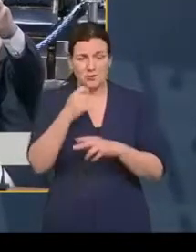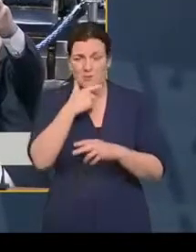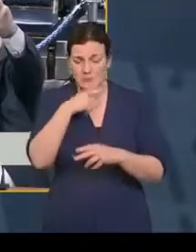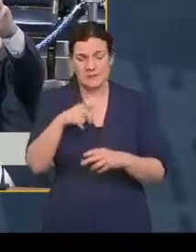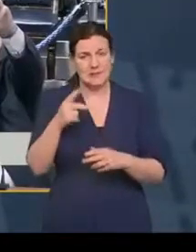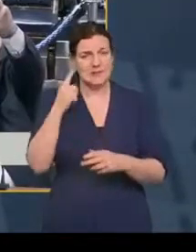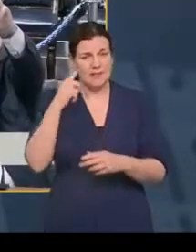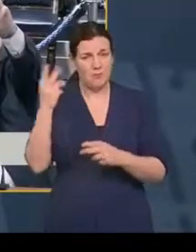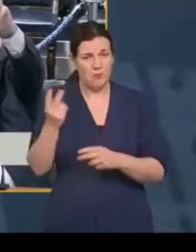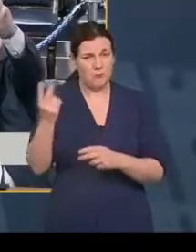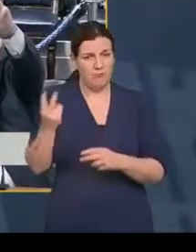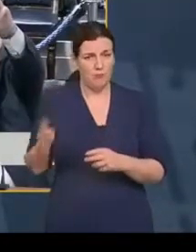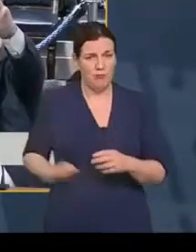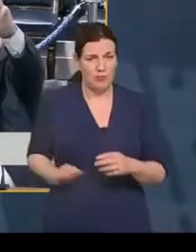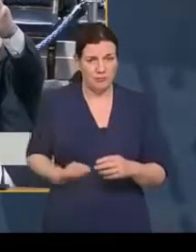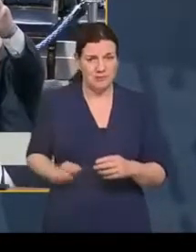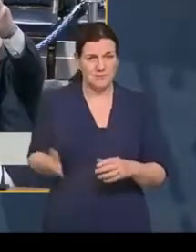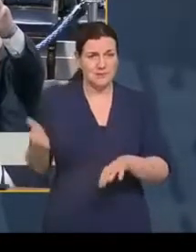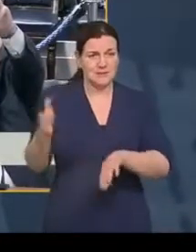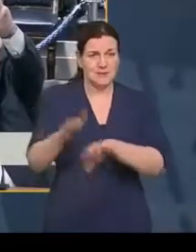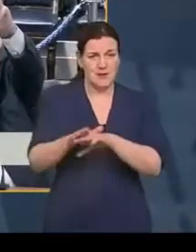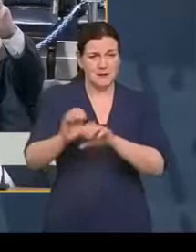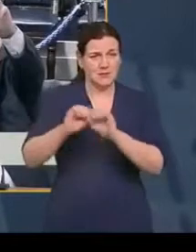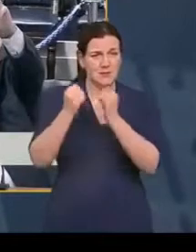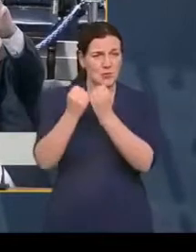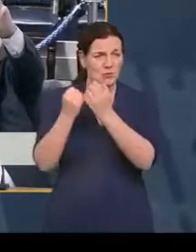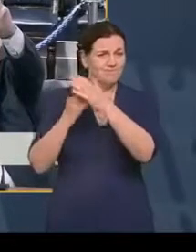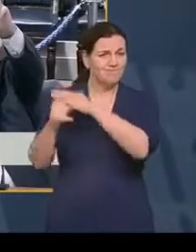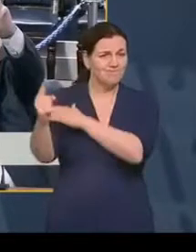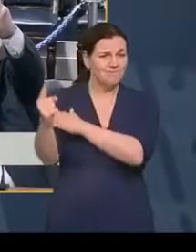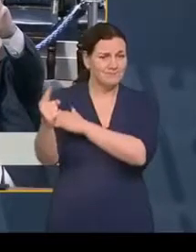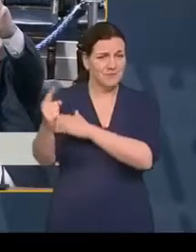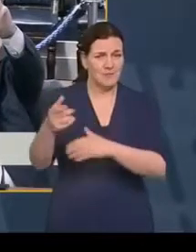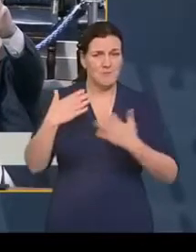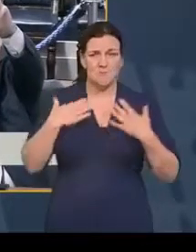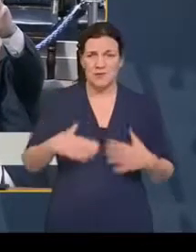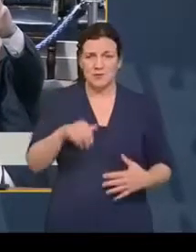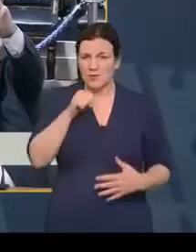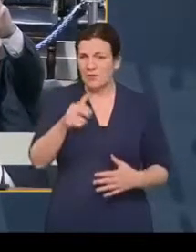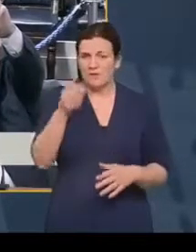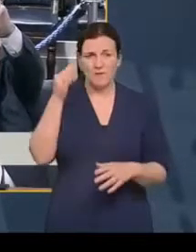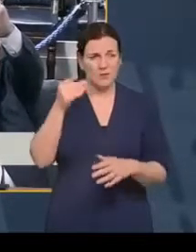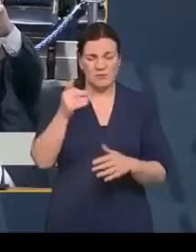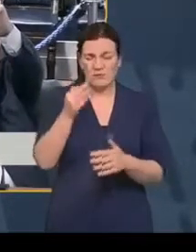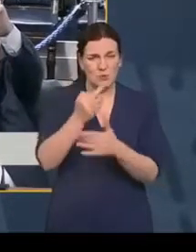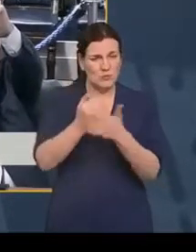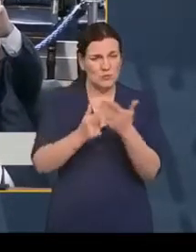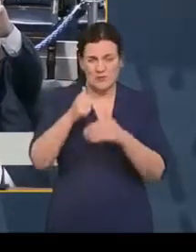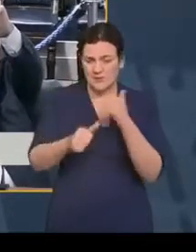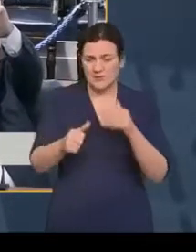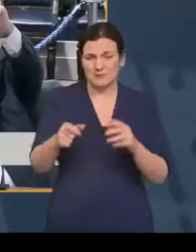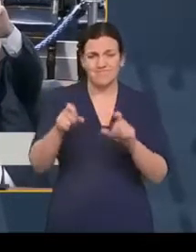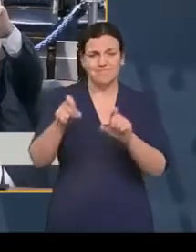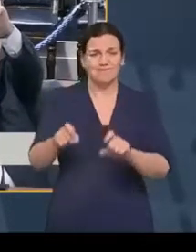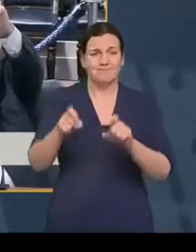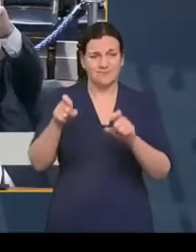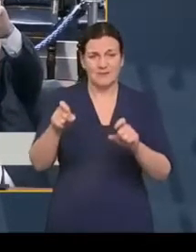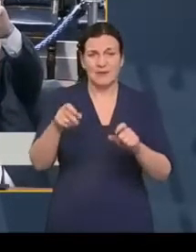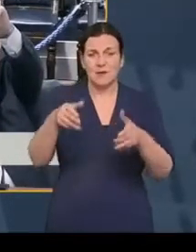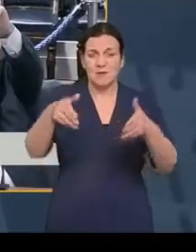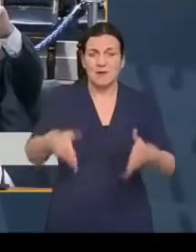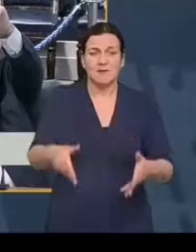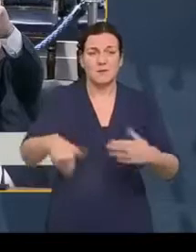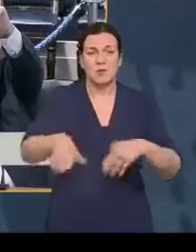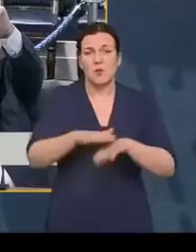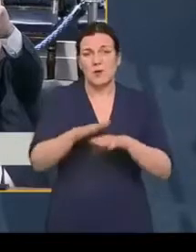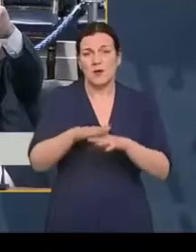for 25 years, but they died in social isolation. Their bodies were not found for a number of days, and they were